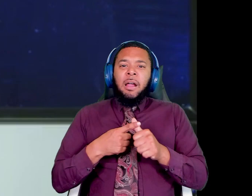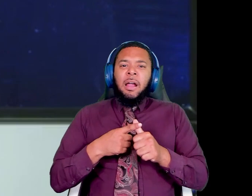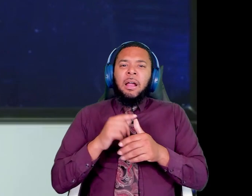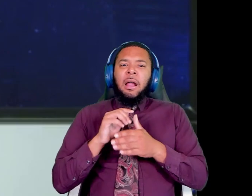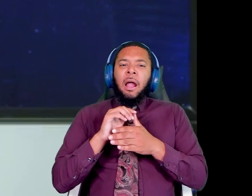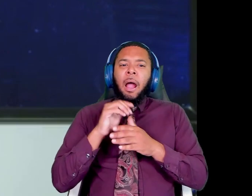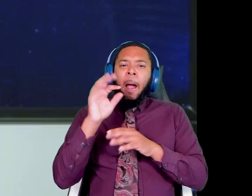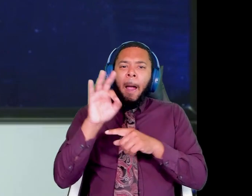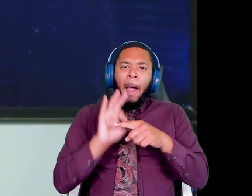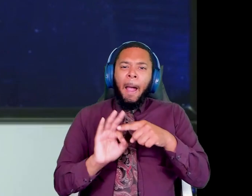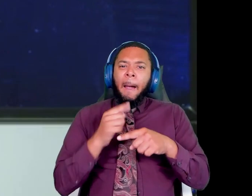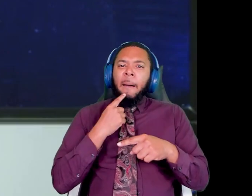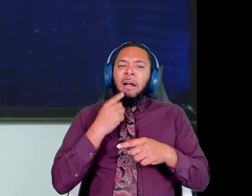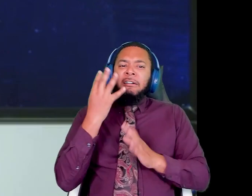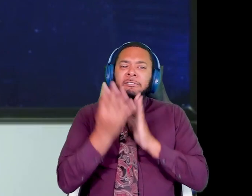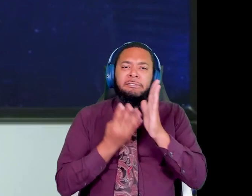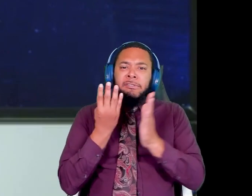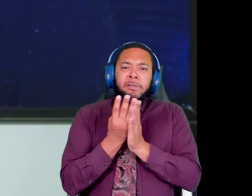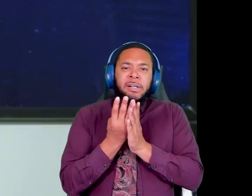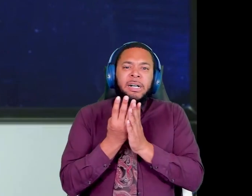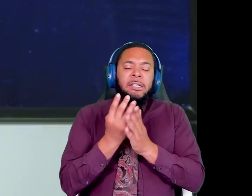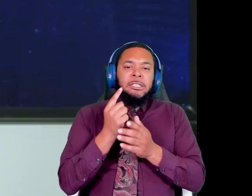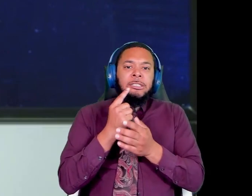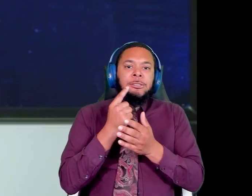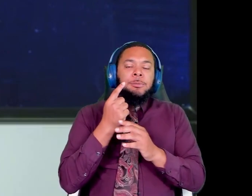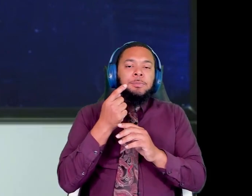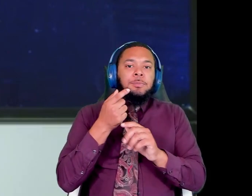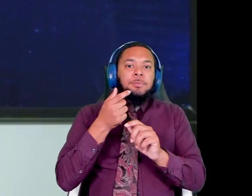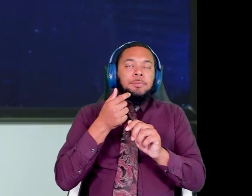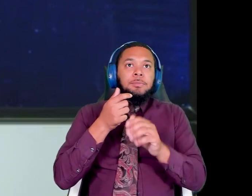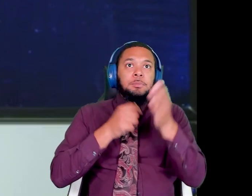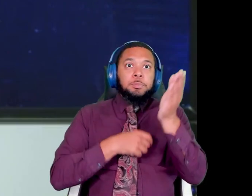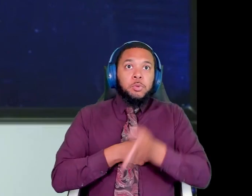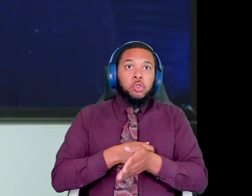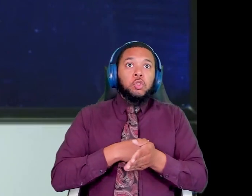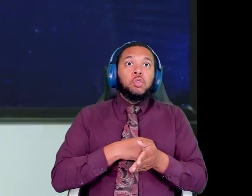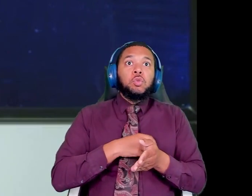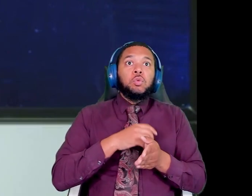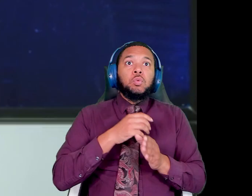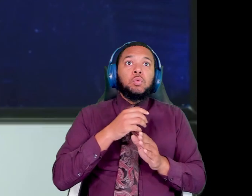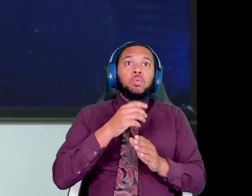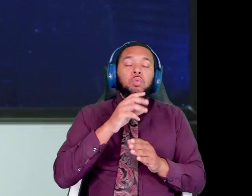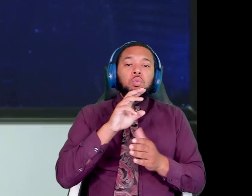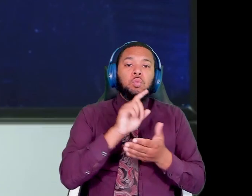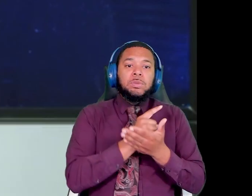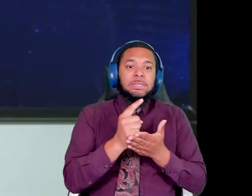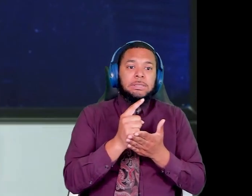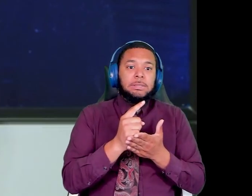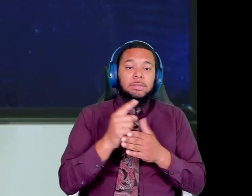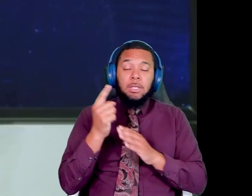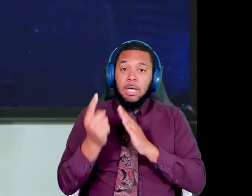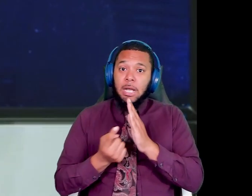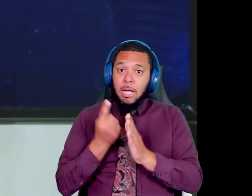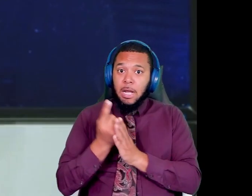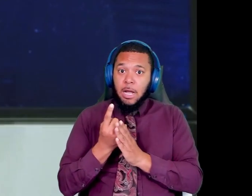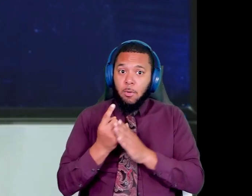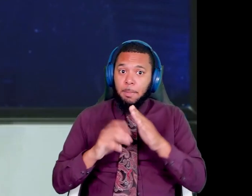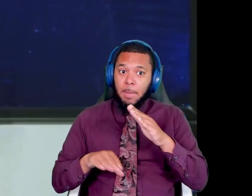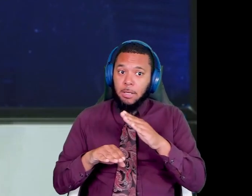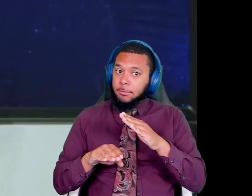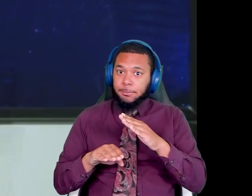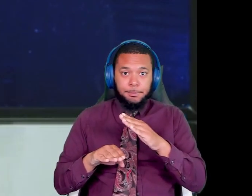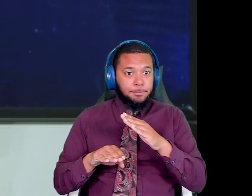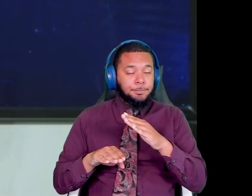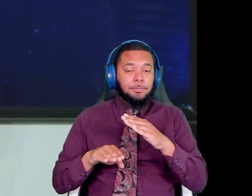4 hours per week. But now, this is where it's important. We want to get this hours out of the bottom, so we're going to